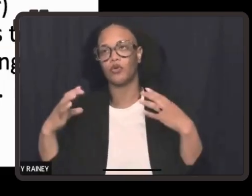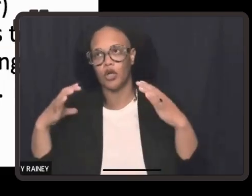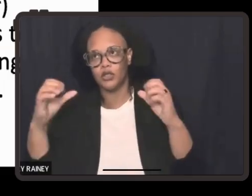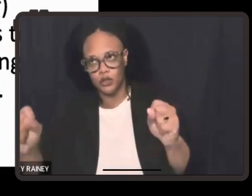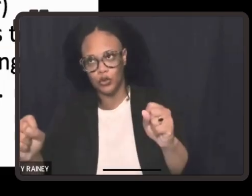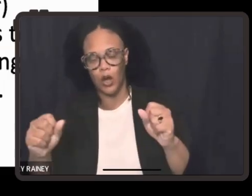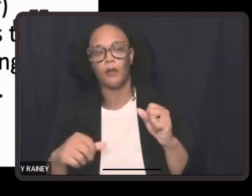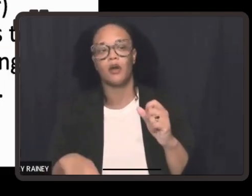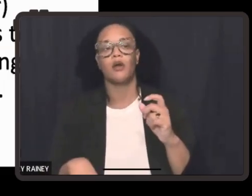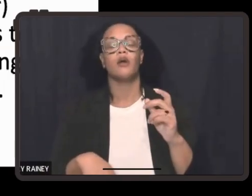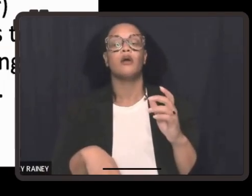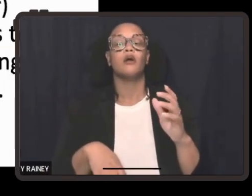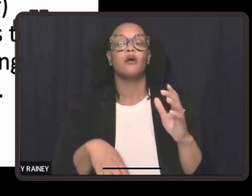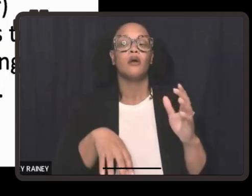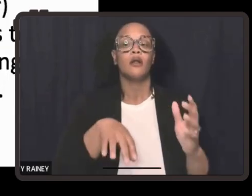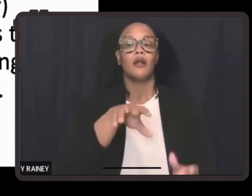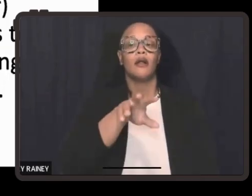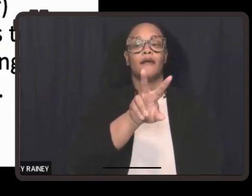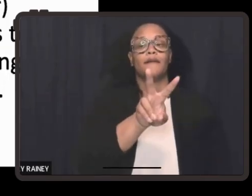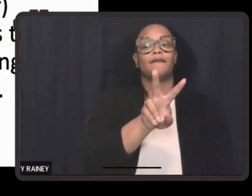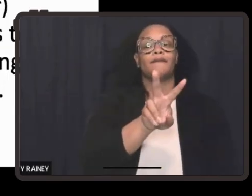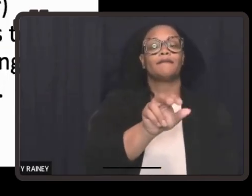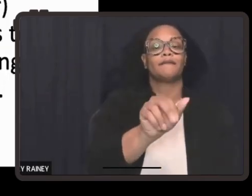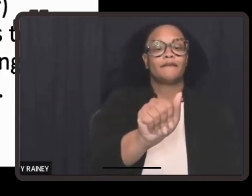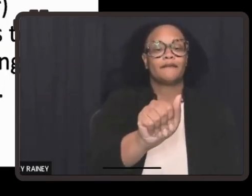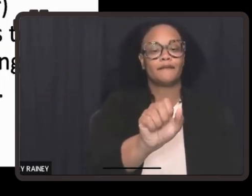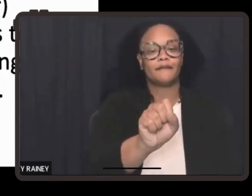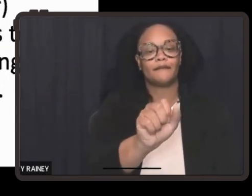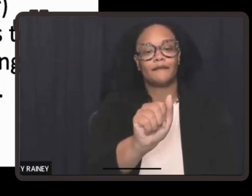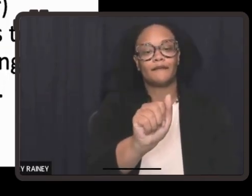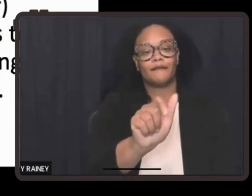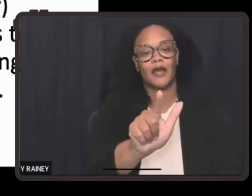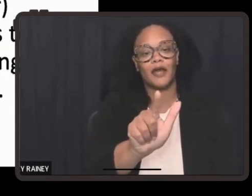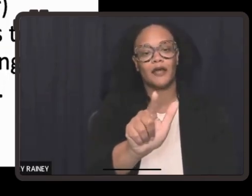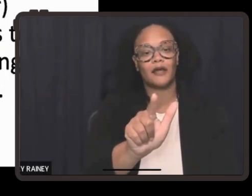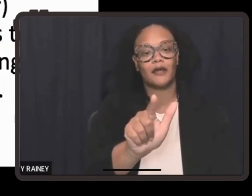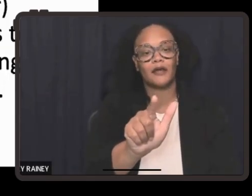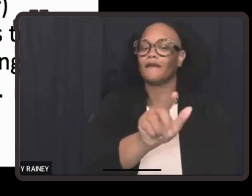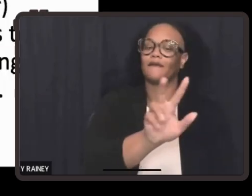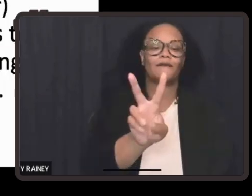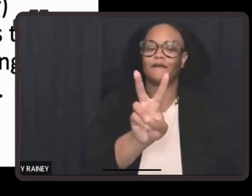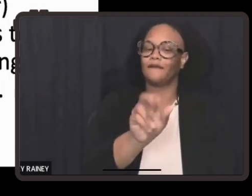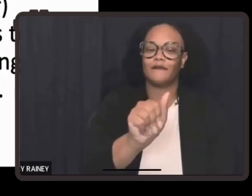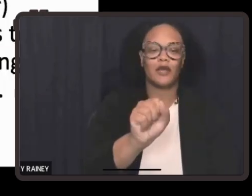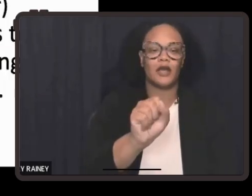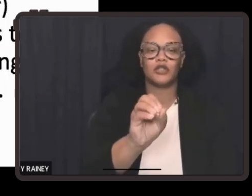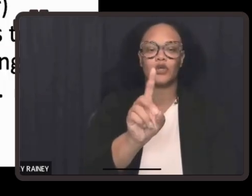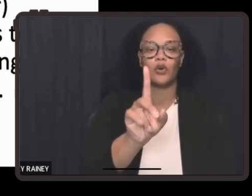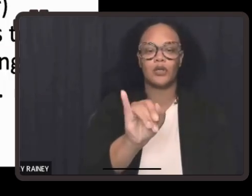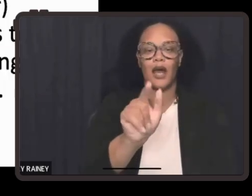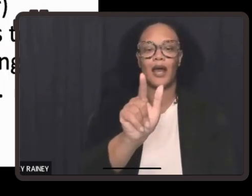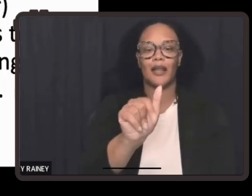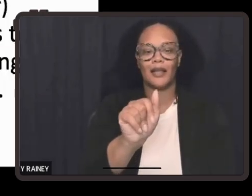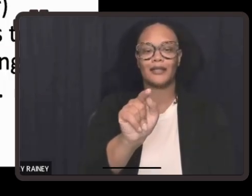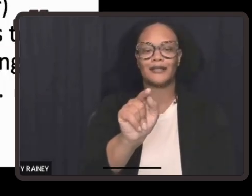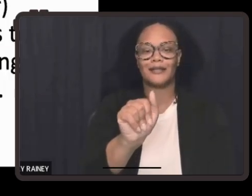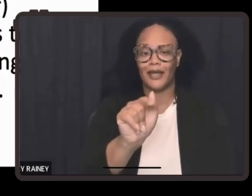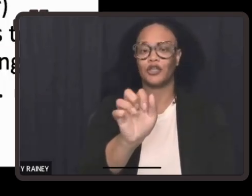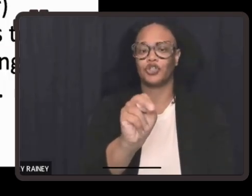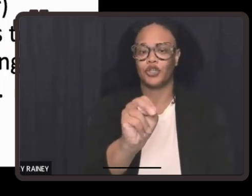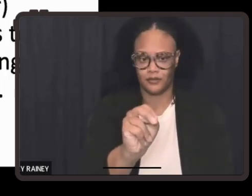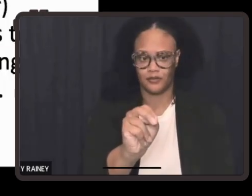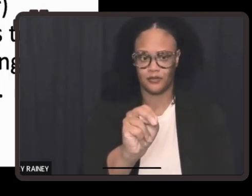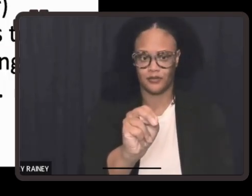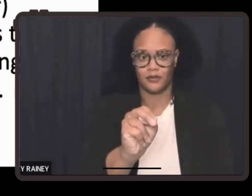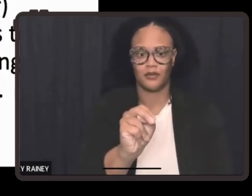got vasodilatation. So look at our little picture in the middle. You've got the blood volume that's pooling, and actually often